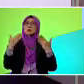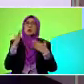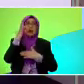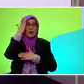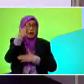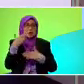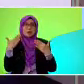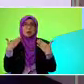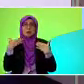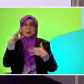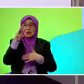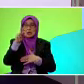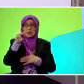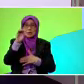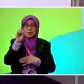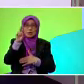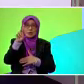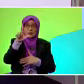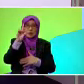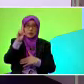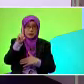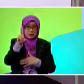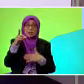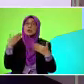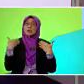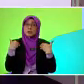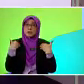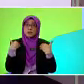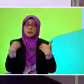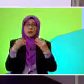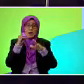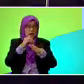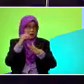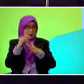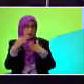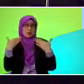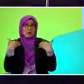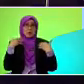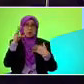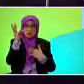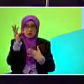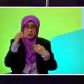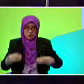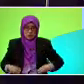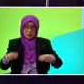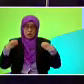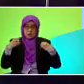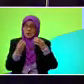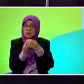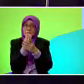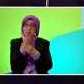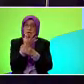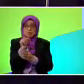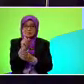or microorganisms growing on it? Who wants to try? I think it's Jay's turn, right, JD?